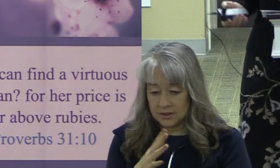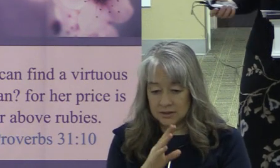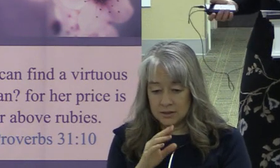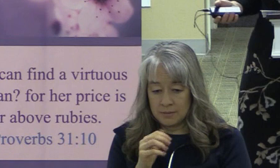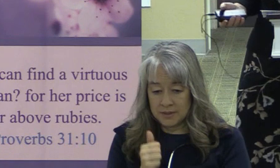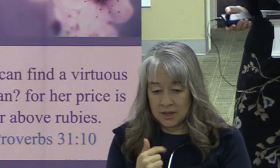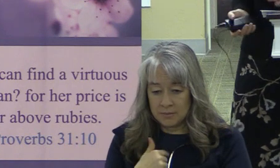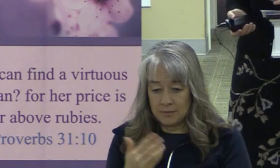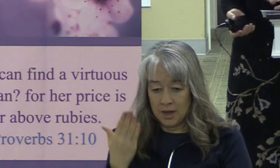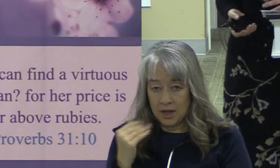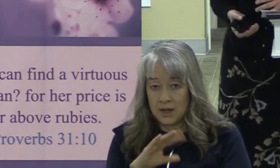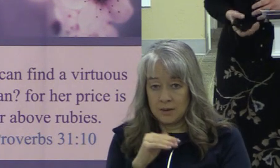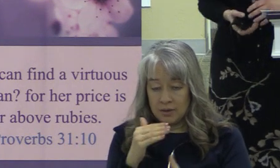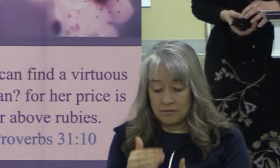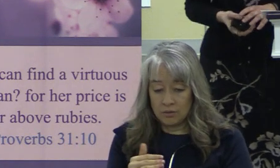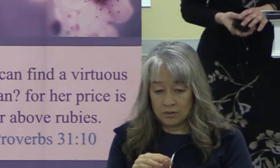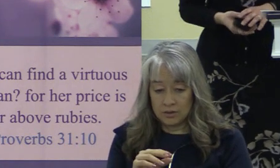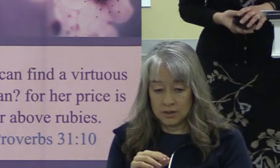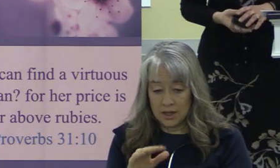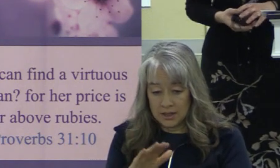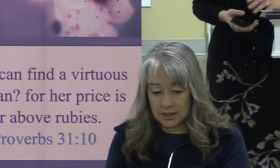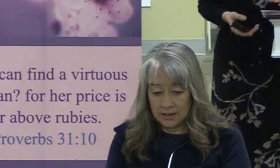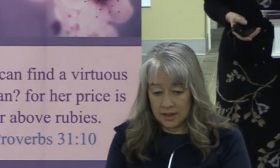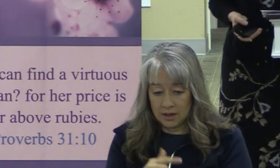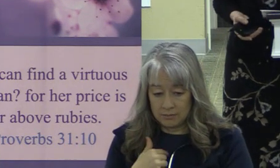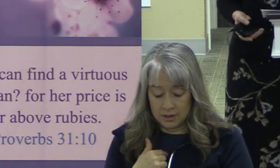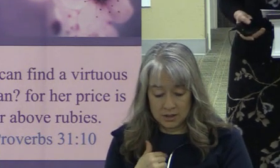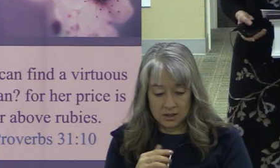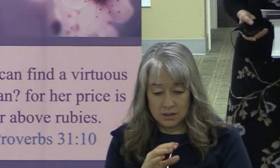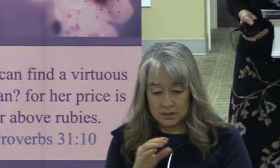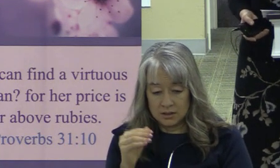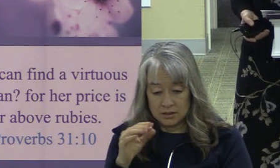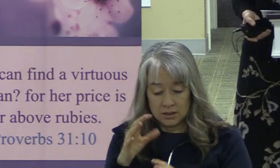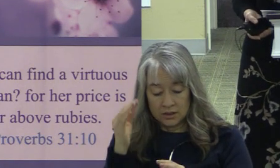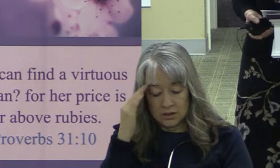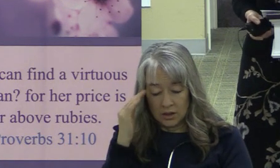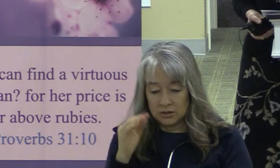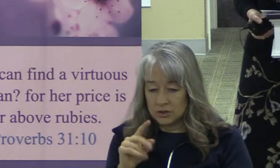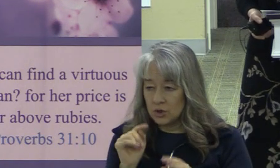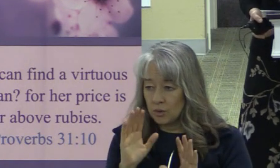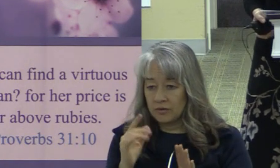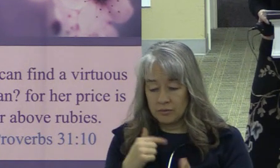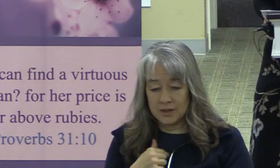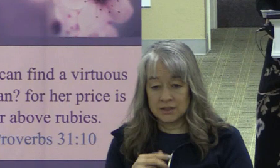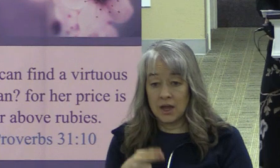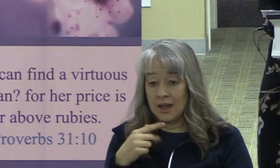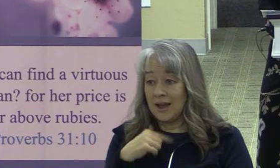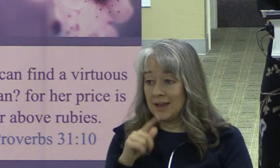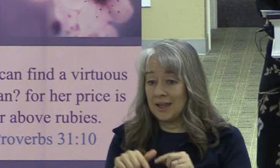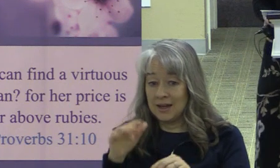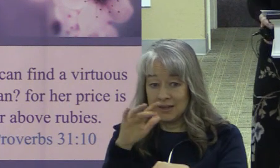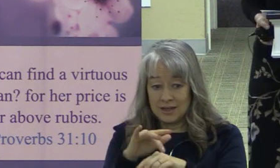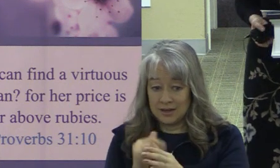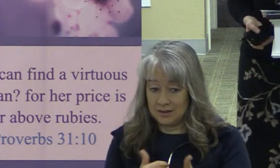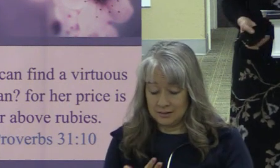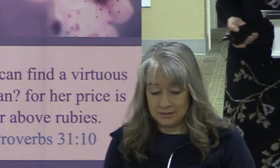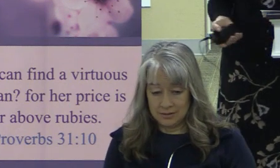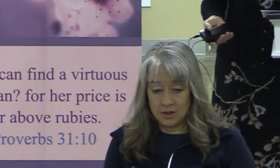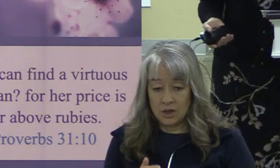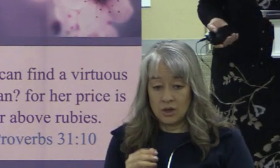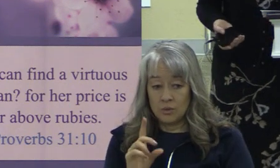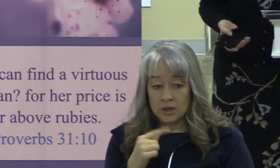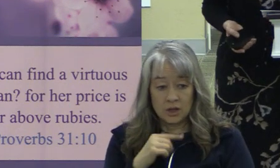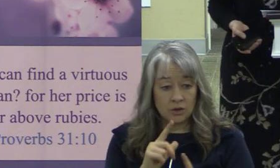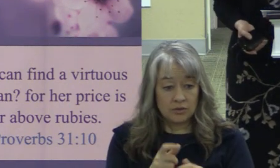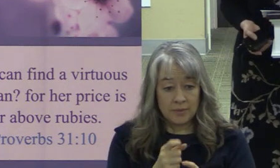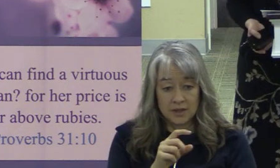beset me behind and before and laid thine hand upon me. Such knowledge is too wonderful for me. It is high. I cannot attain unto it. Whither